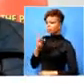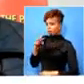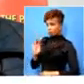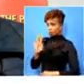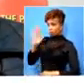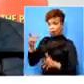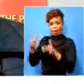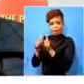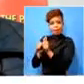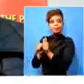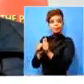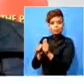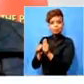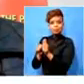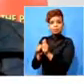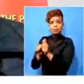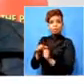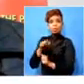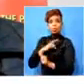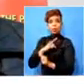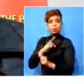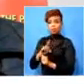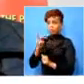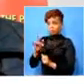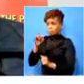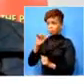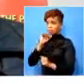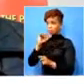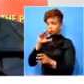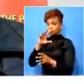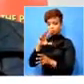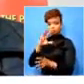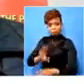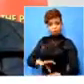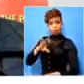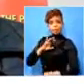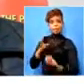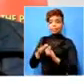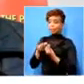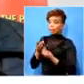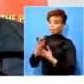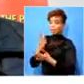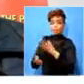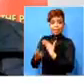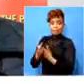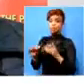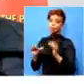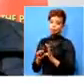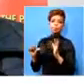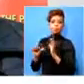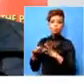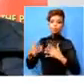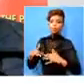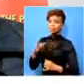the tripartite alliance, if you are not taken into confidence with something as important as this, what does